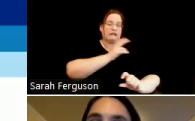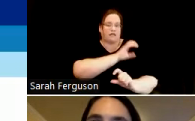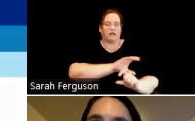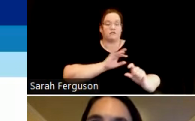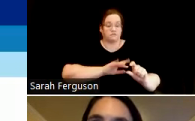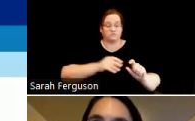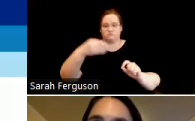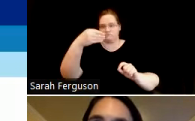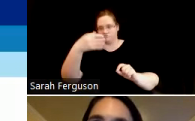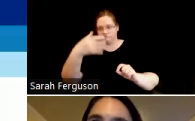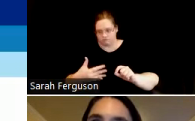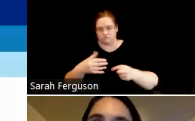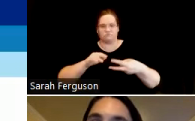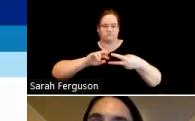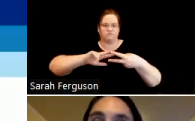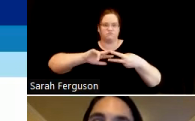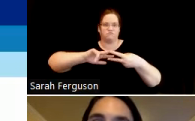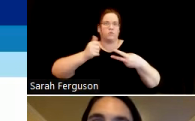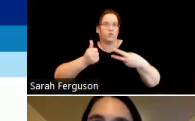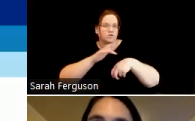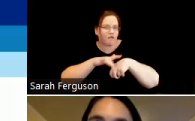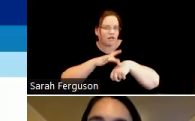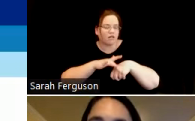which vaccines they have available and where.